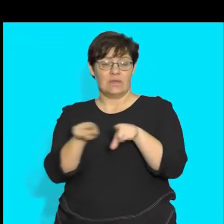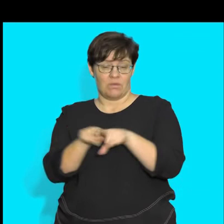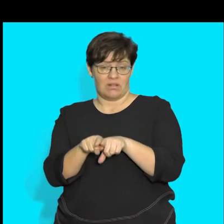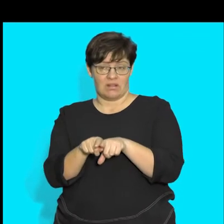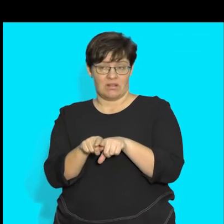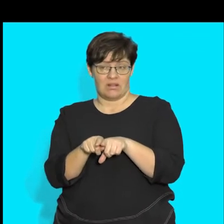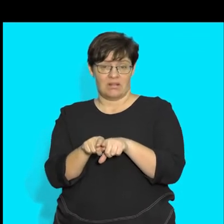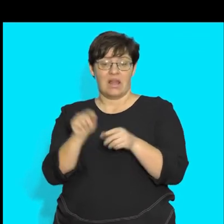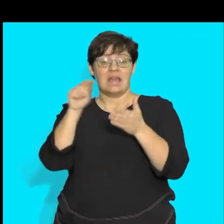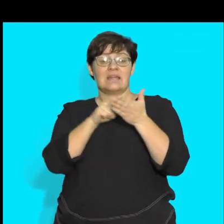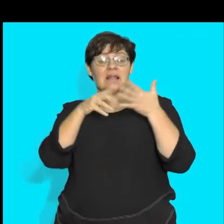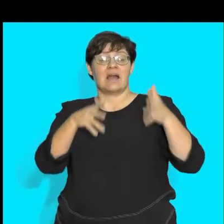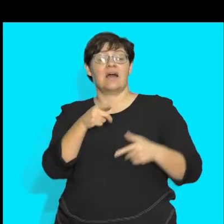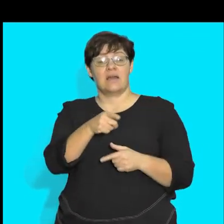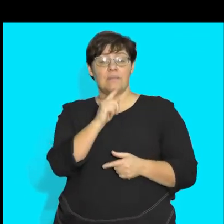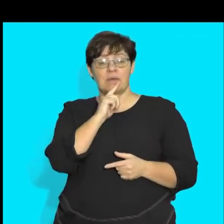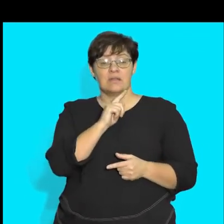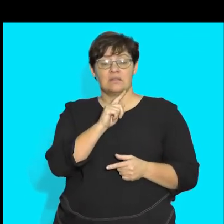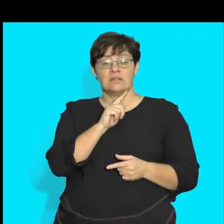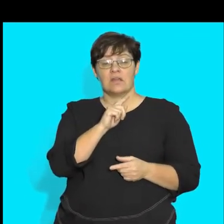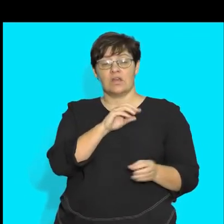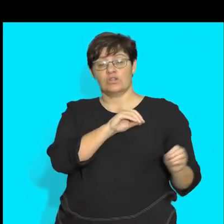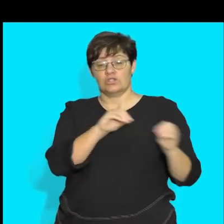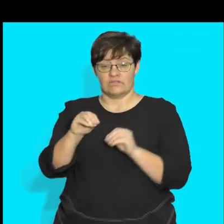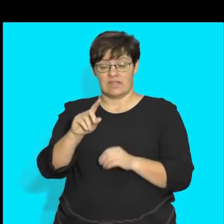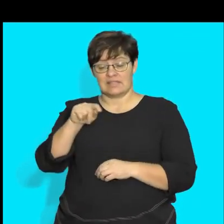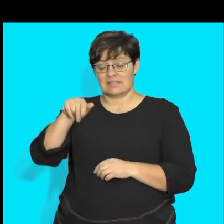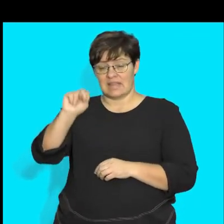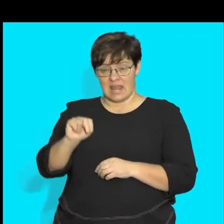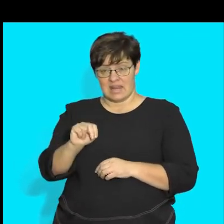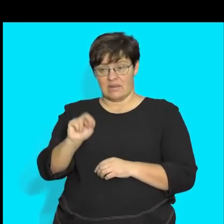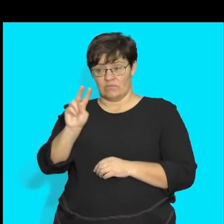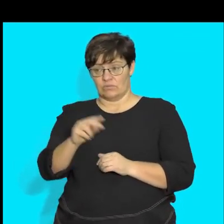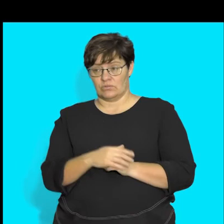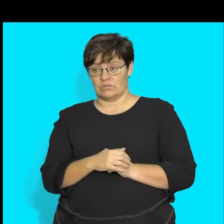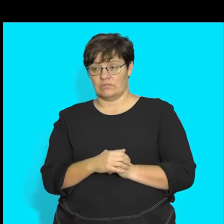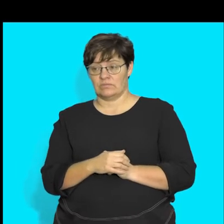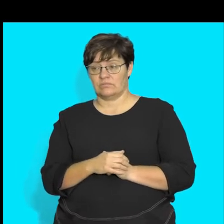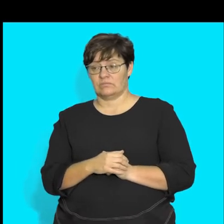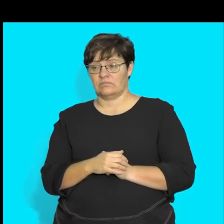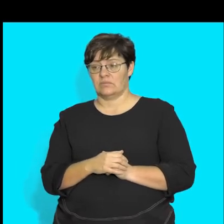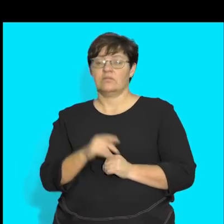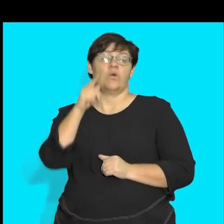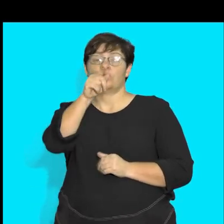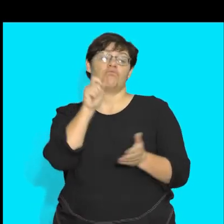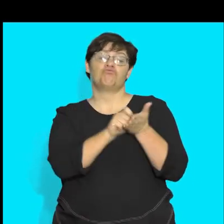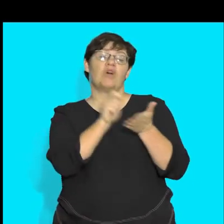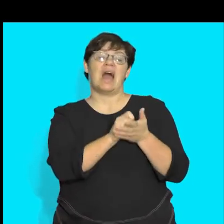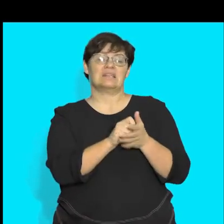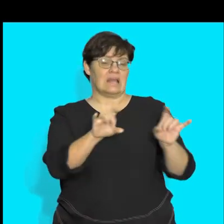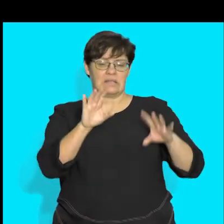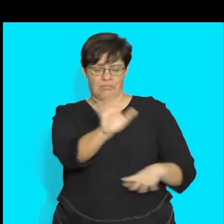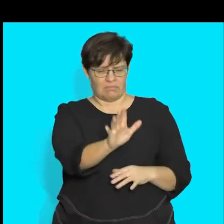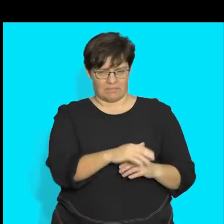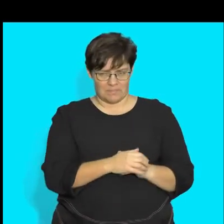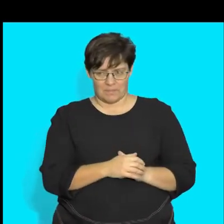my calculator, I'm going to go shift tan of 2. And so I'm going to write that down here, but I don't want you guys to write this down